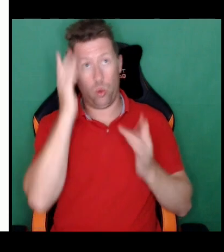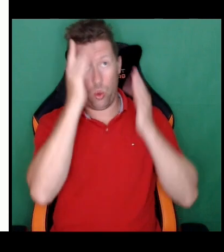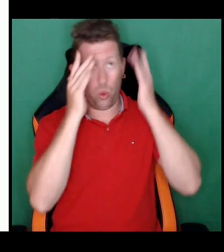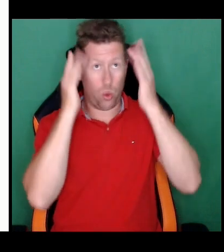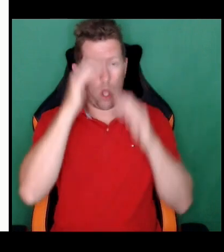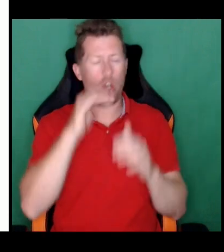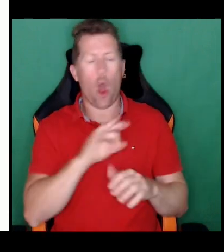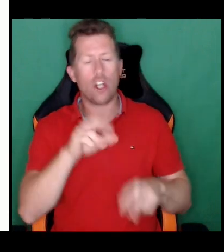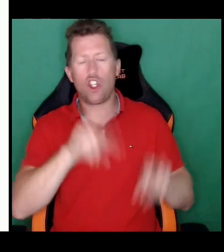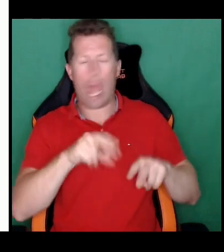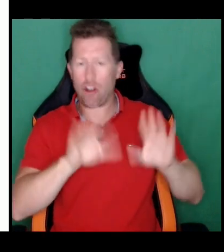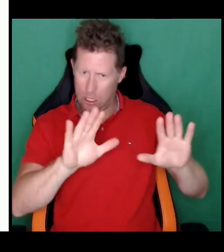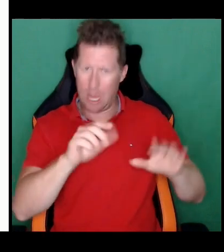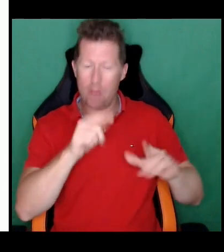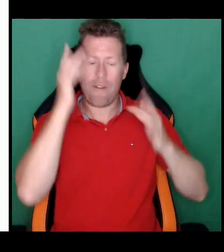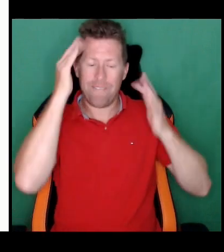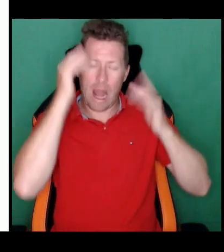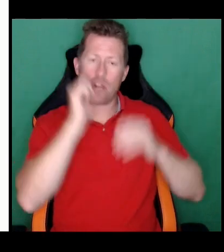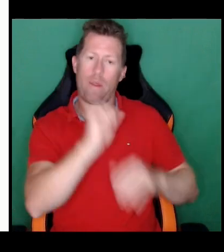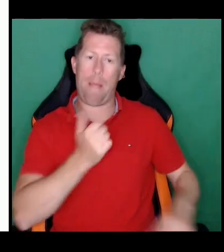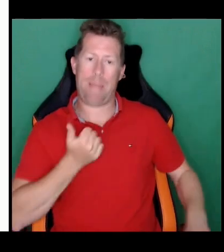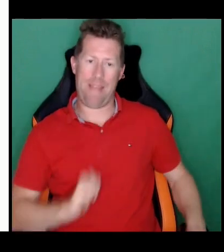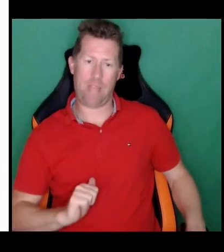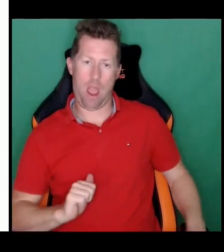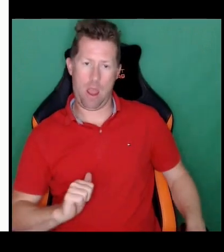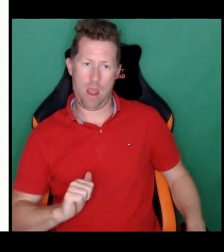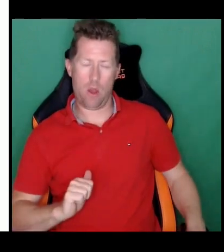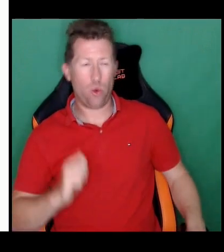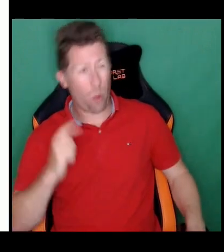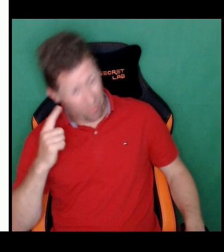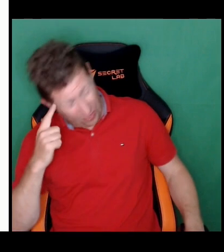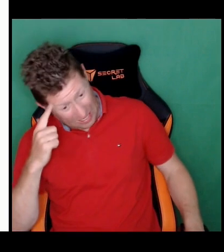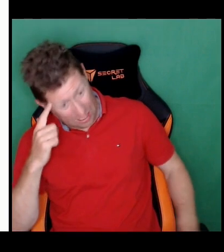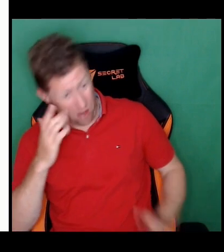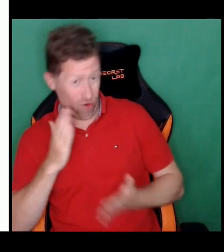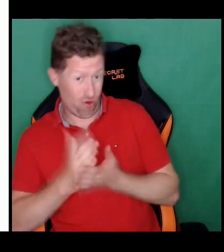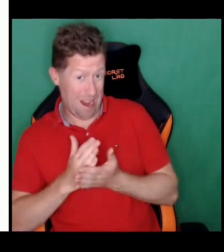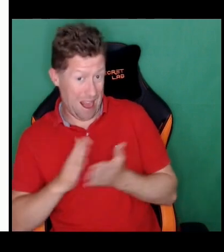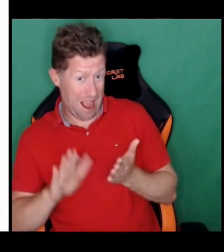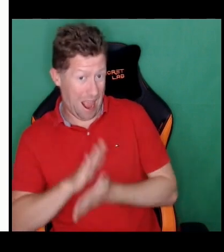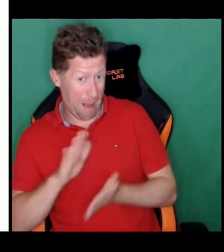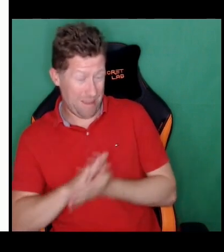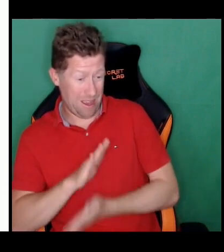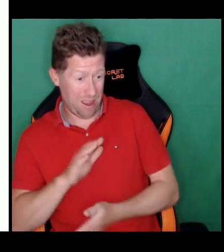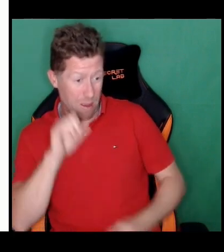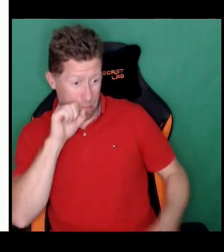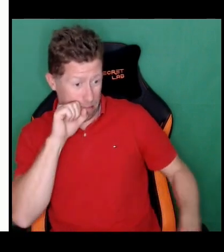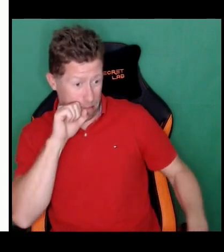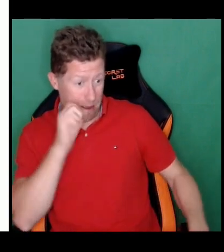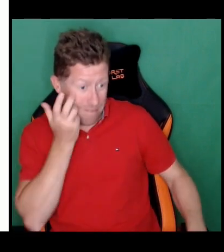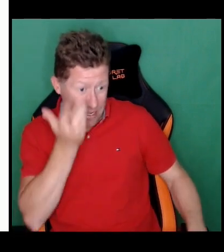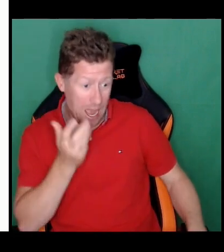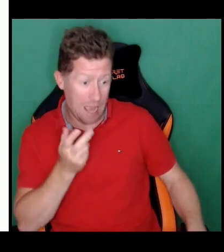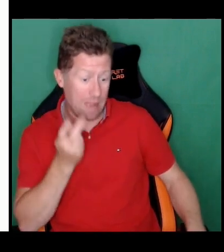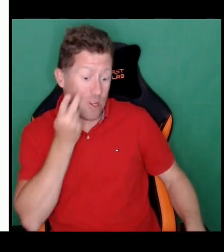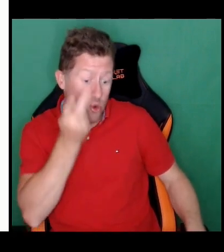to judge them, to just encourage them to think about it critically. Are they happy with how often they're vaping? Is this something that they want to